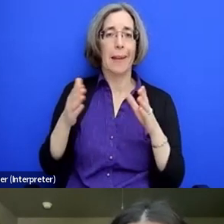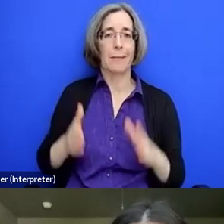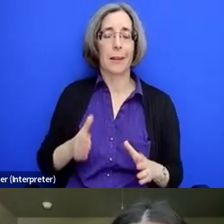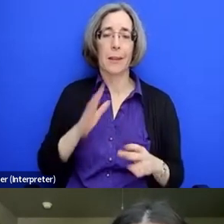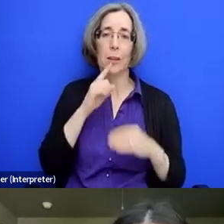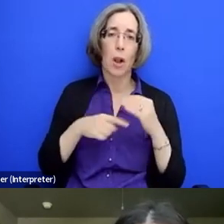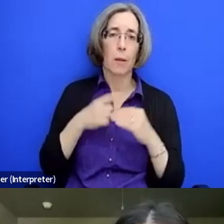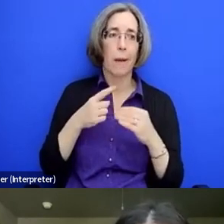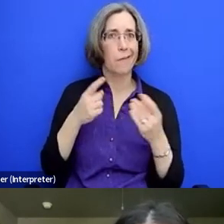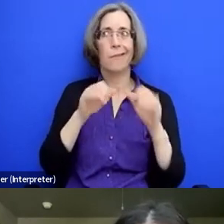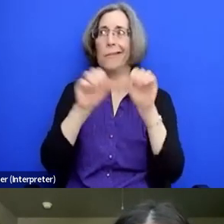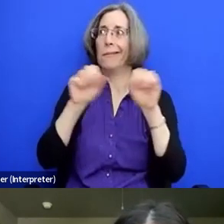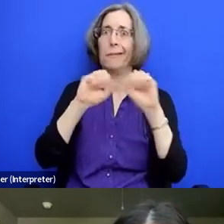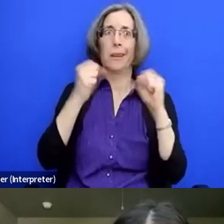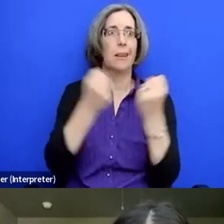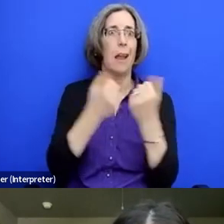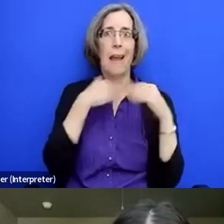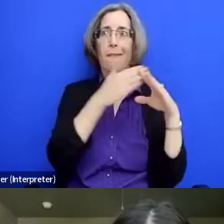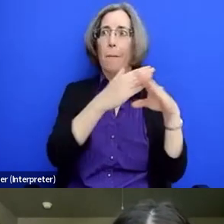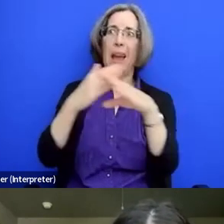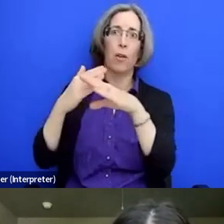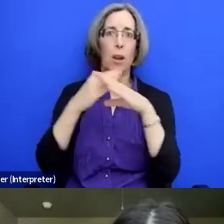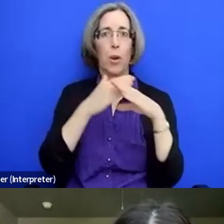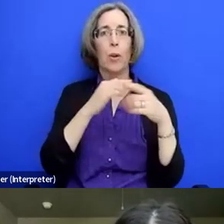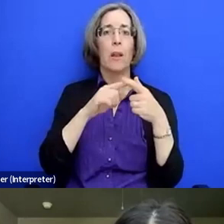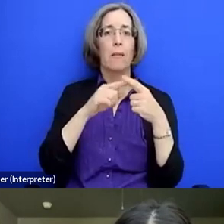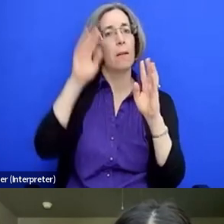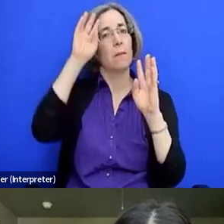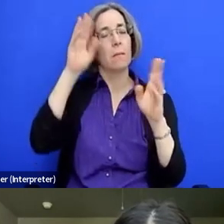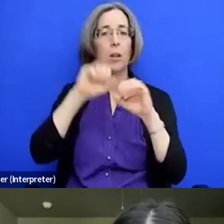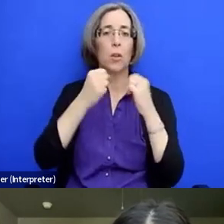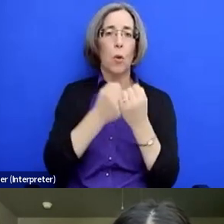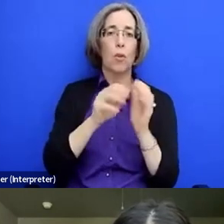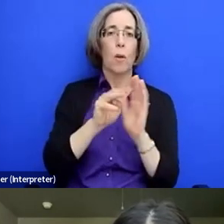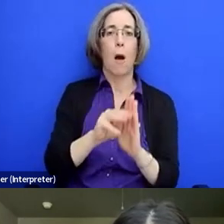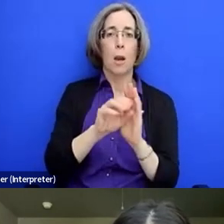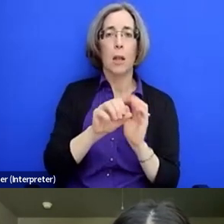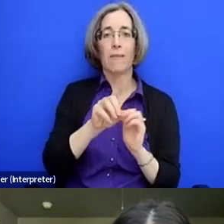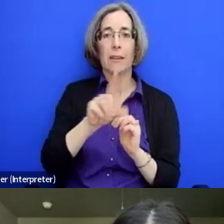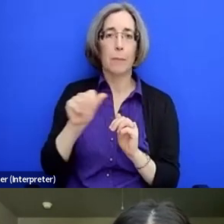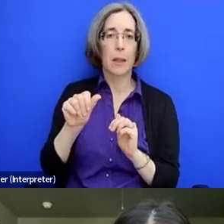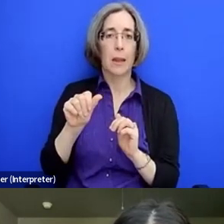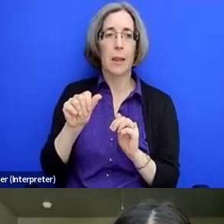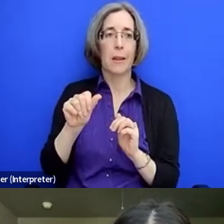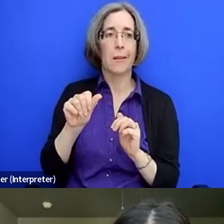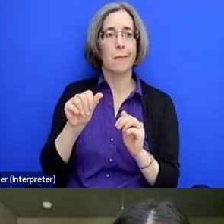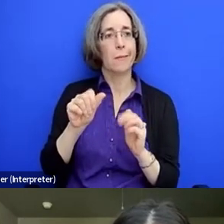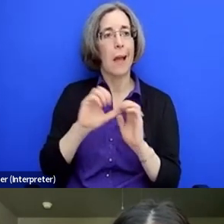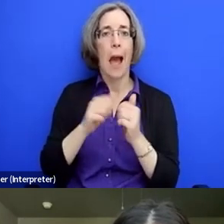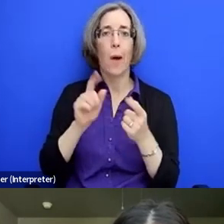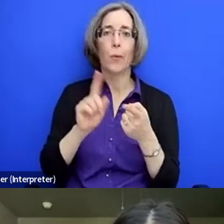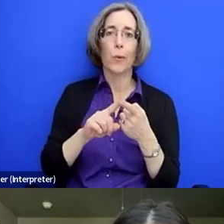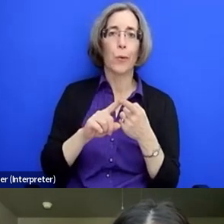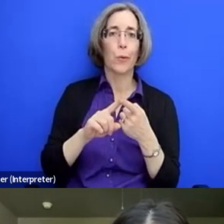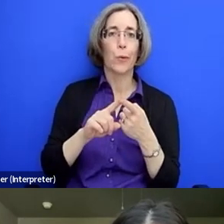of disability, you know, as a sort of political, you know, a way to politicize disability. And in doing that,